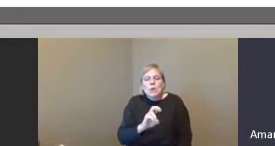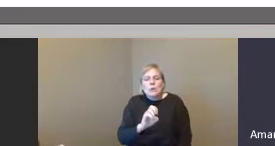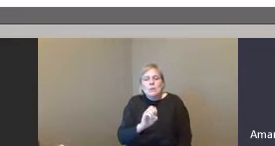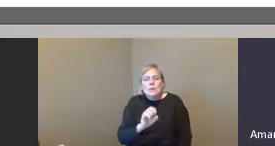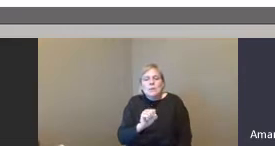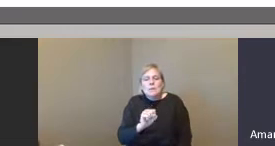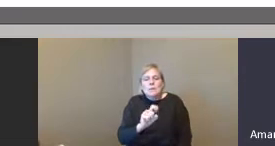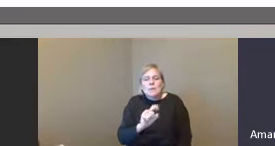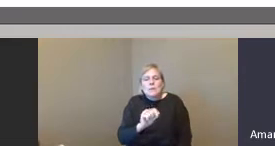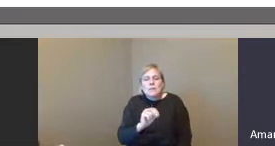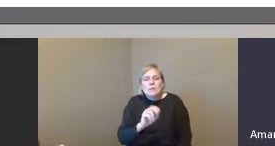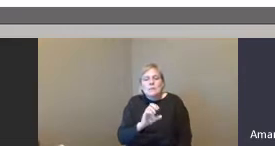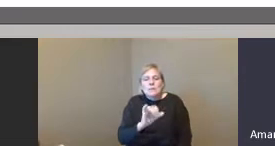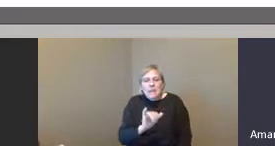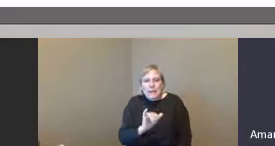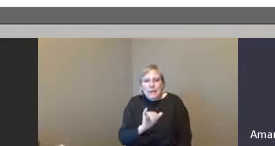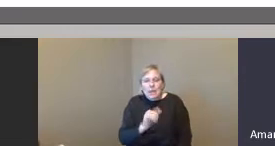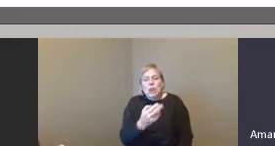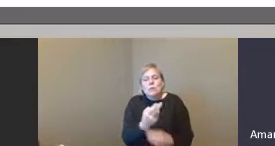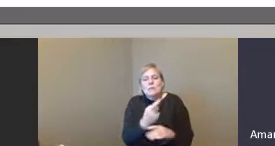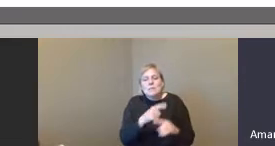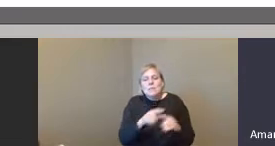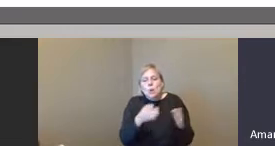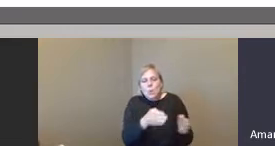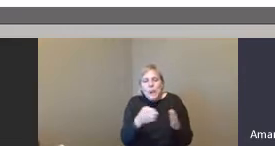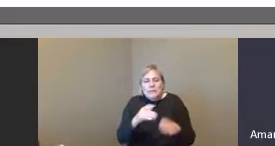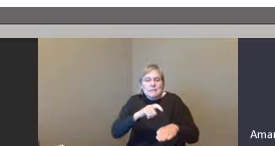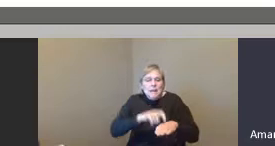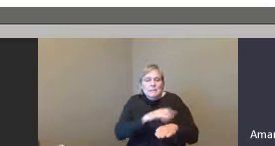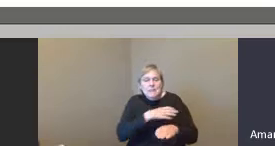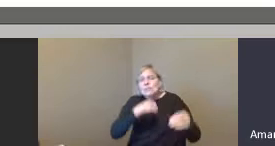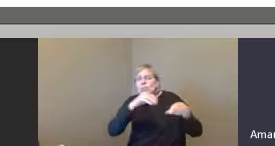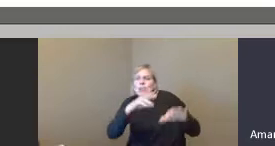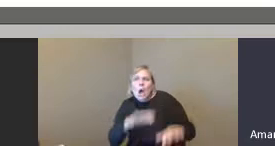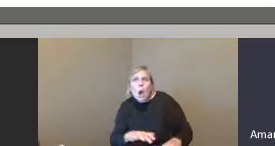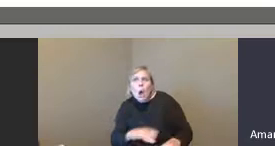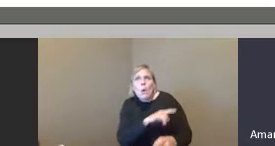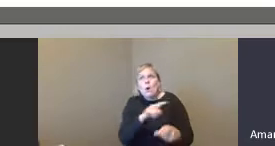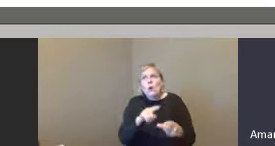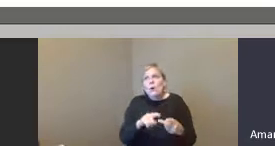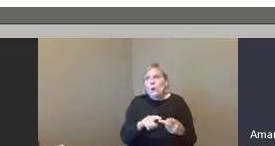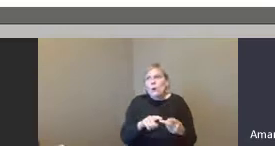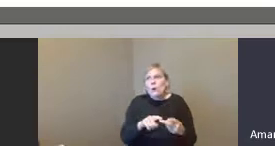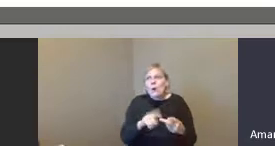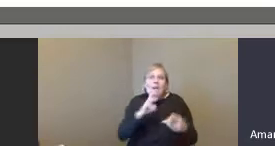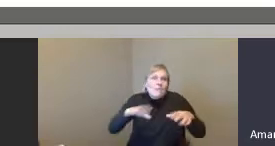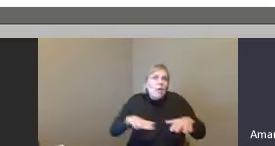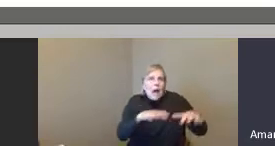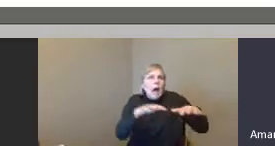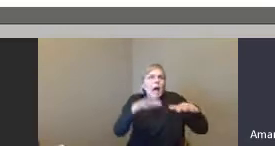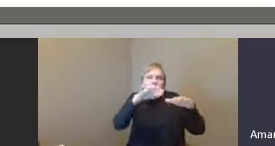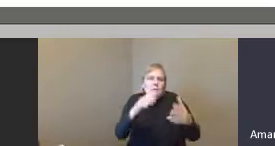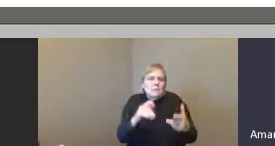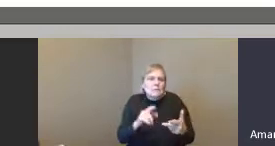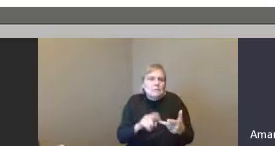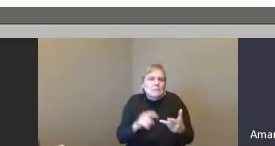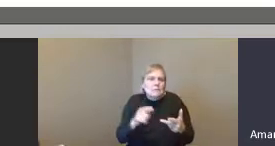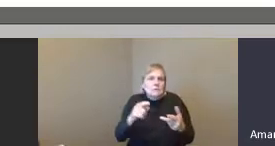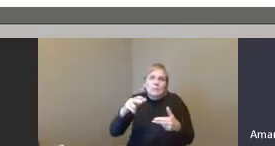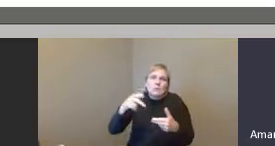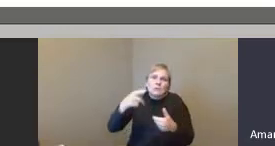in different ways in times of snow, flood,